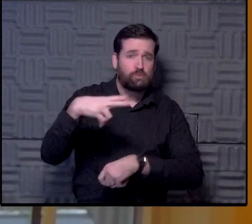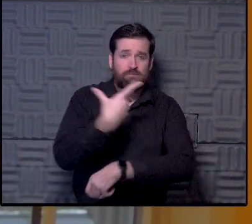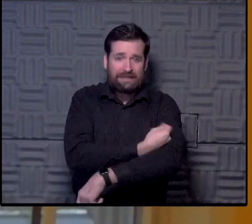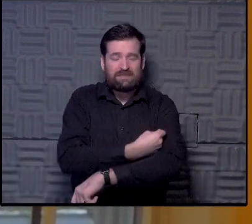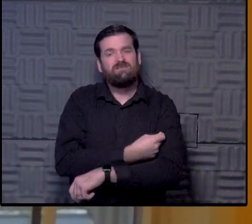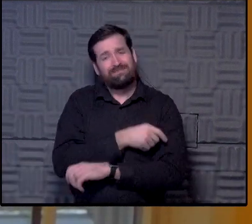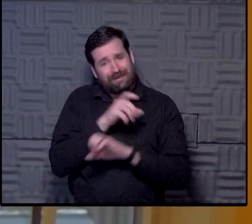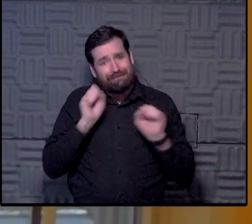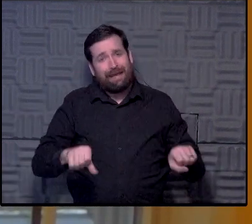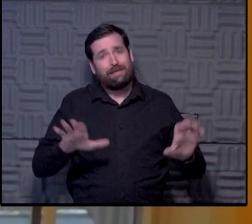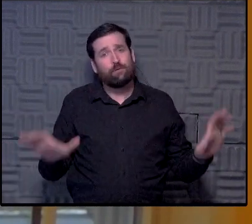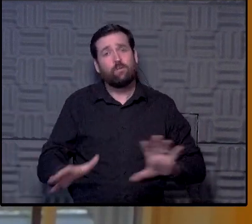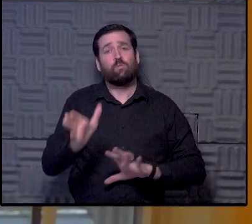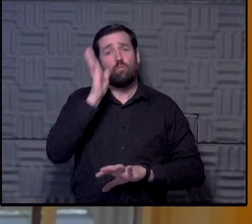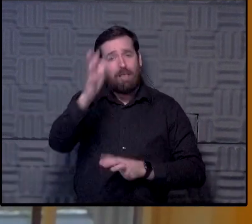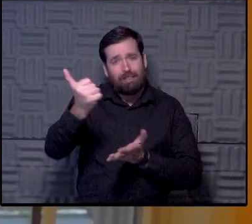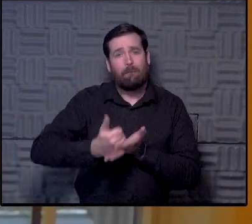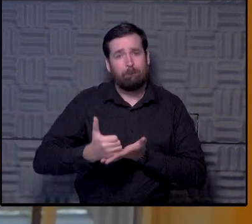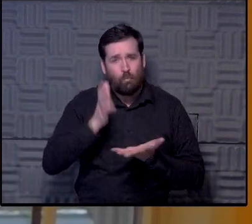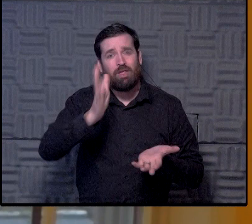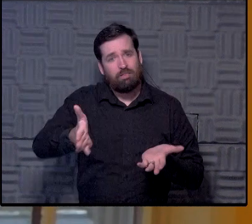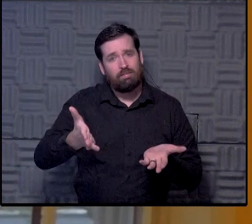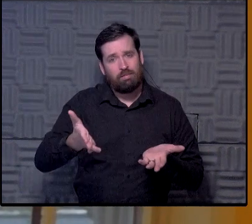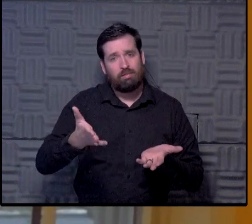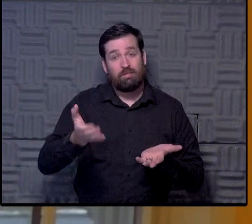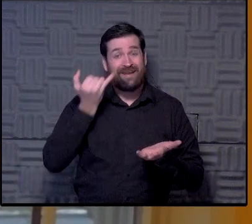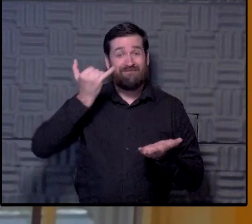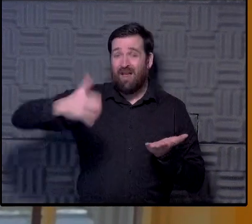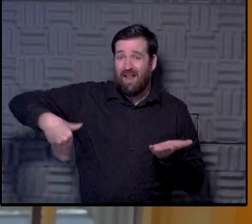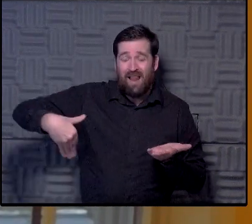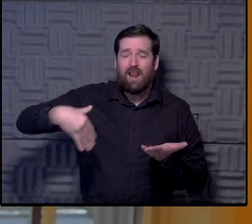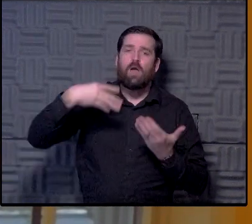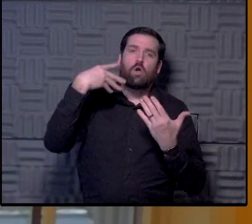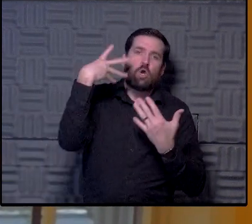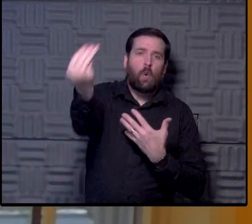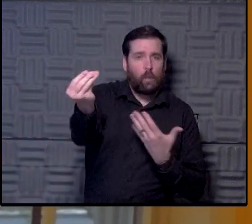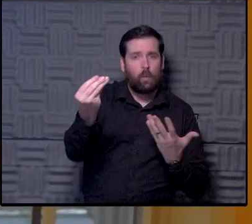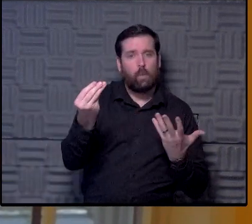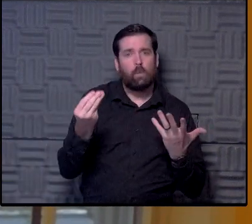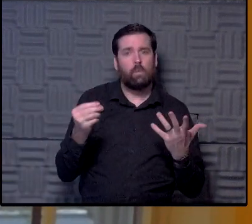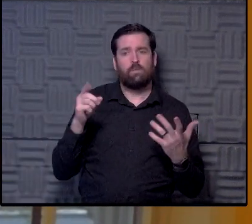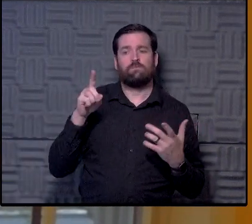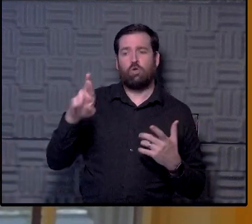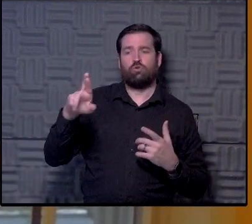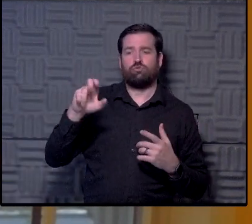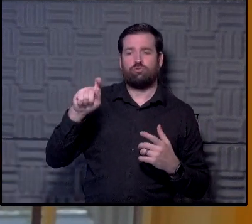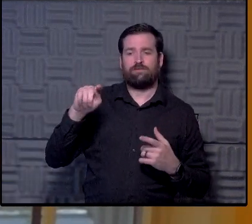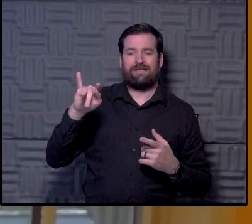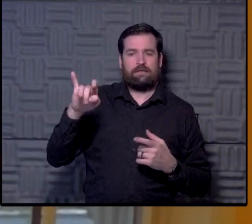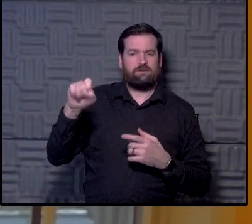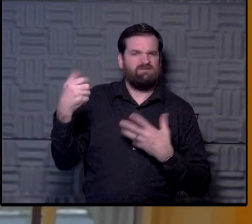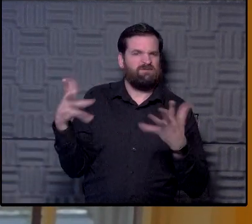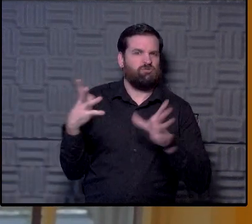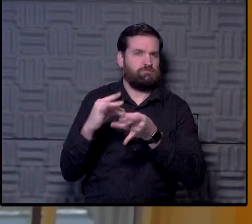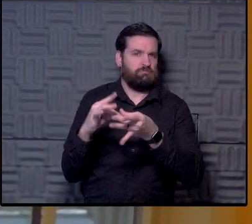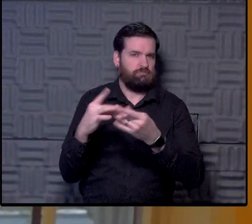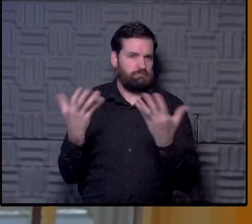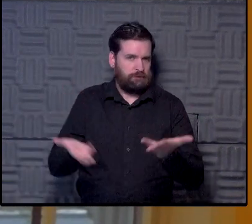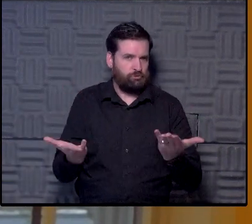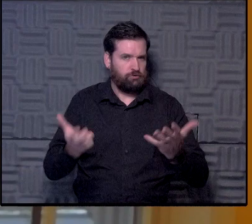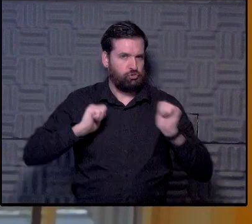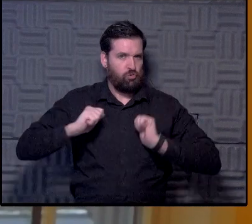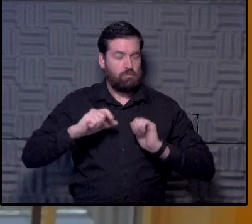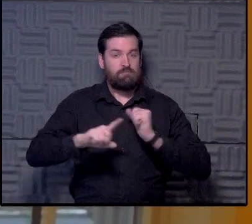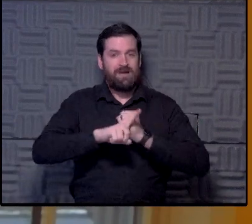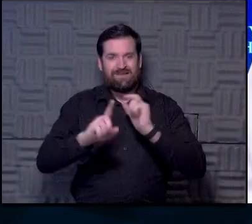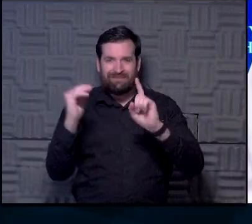do, and it does make a difference. So go out and get it if you haven't gotten it. I know that Dr. Stites, you guys have talked about it a lot on the show, but just